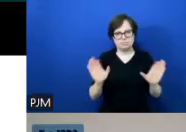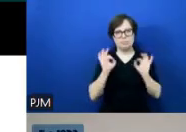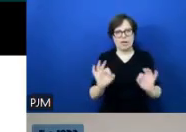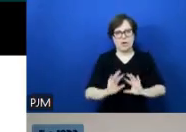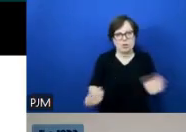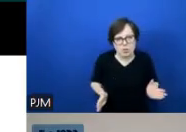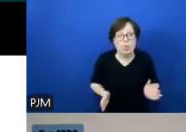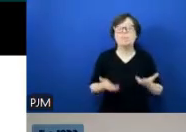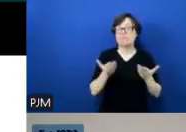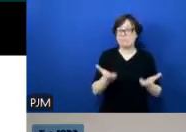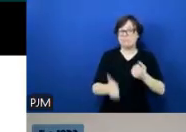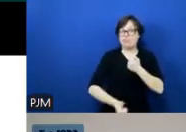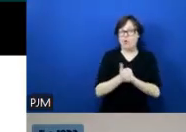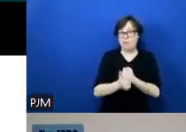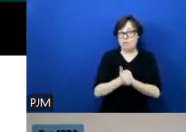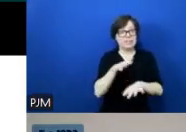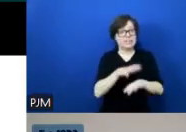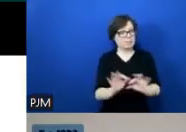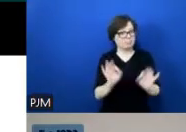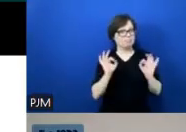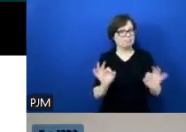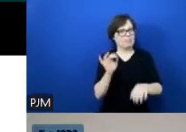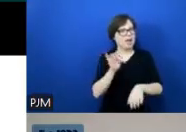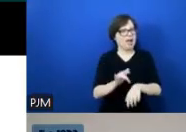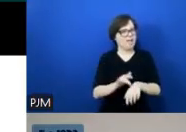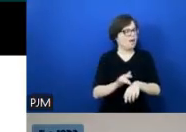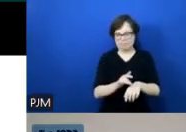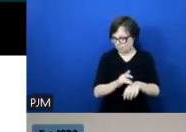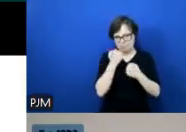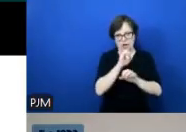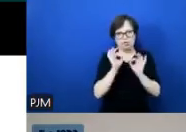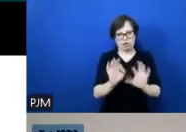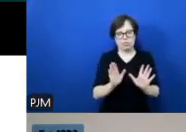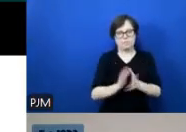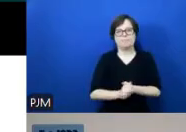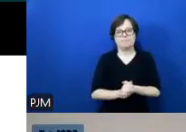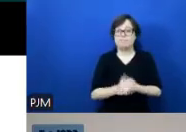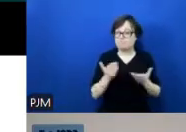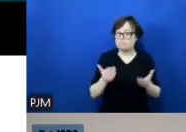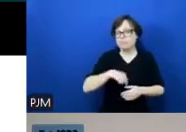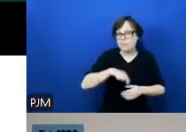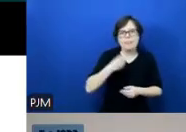in the whole city of Bydgoszcz, which is a proof that the system has been improved. It works.